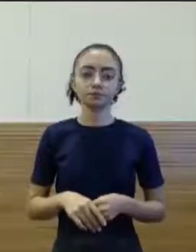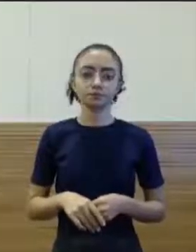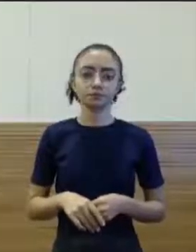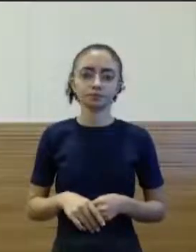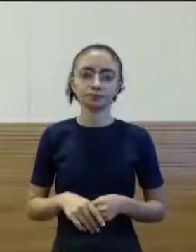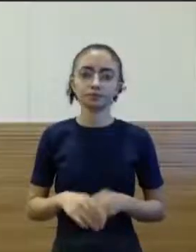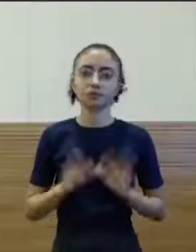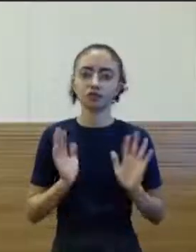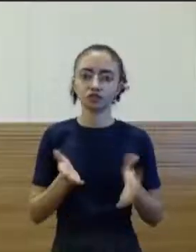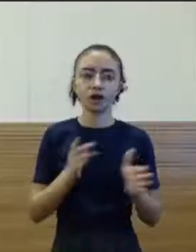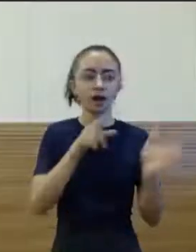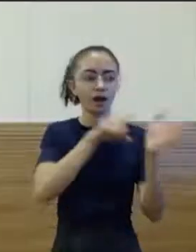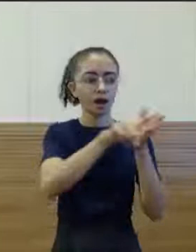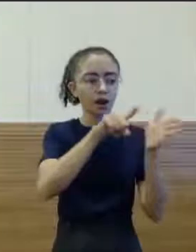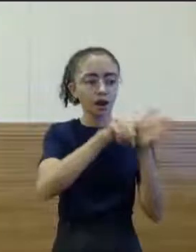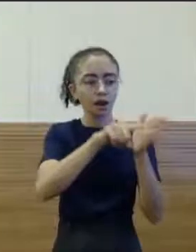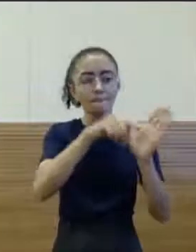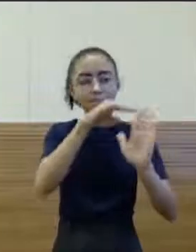Well, there was a questionnaire,